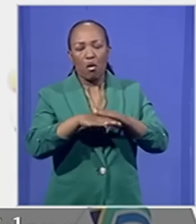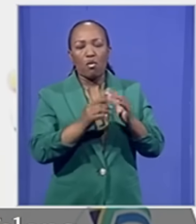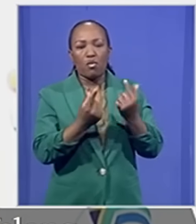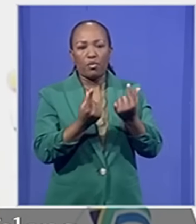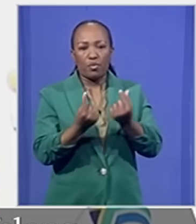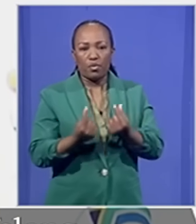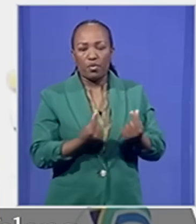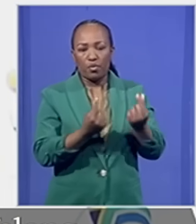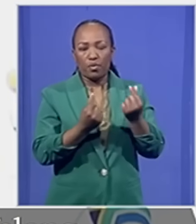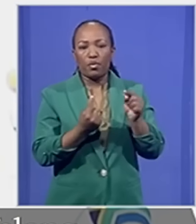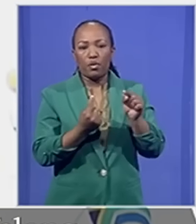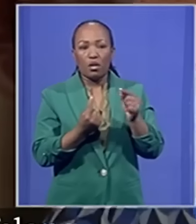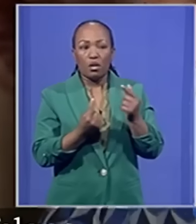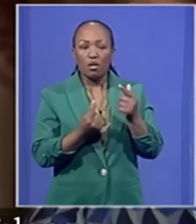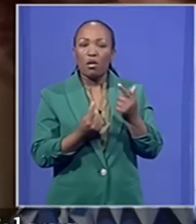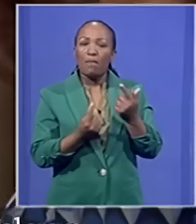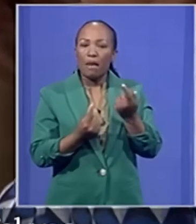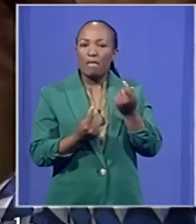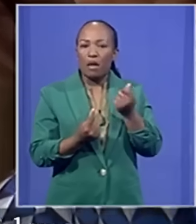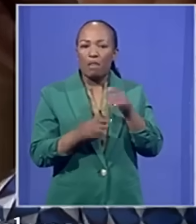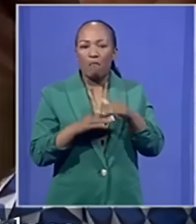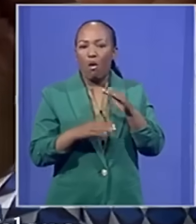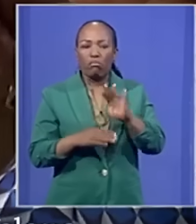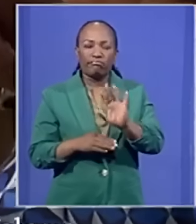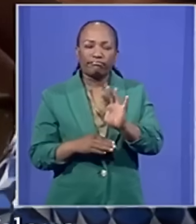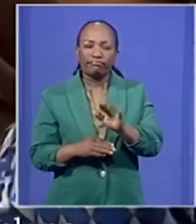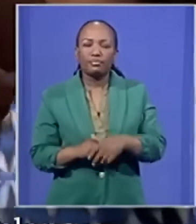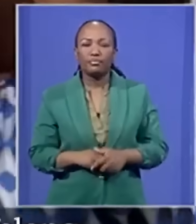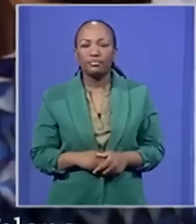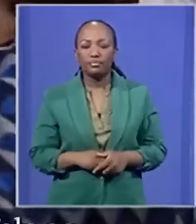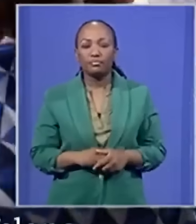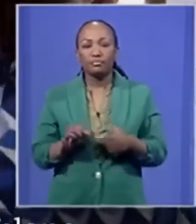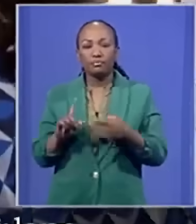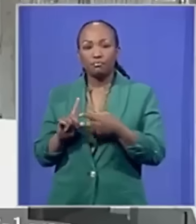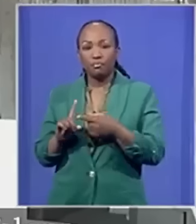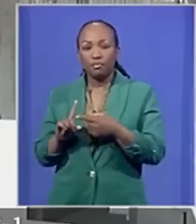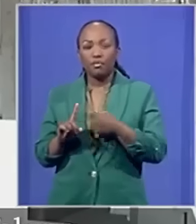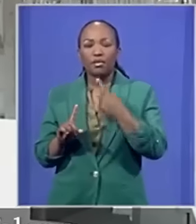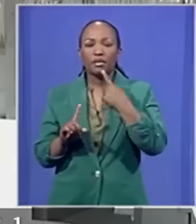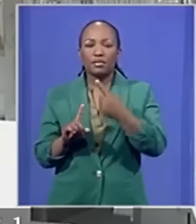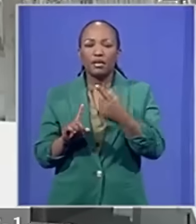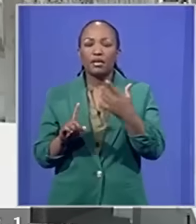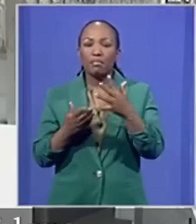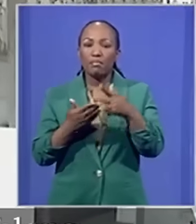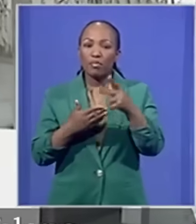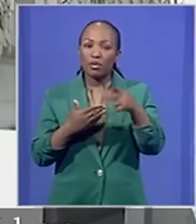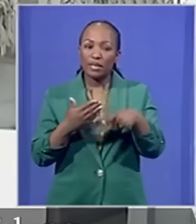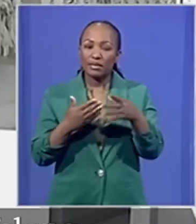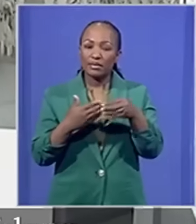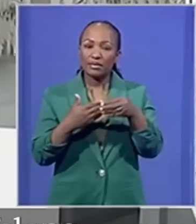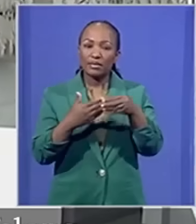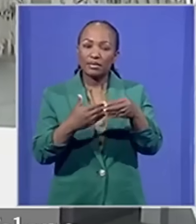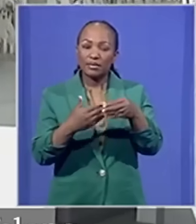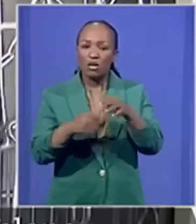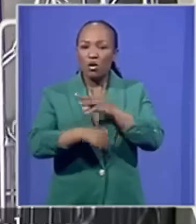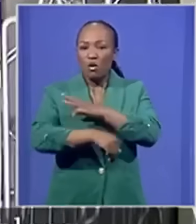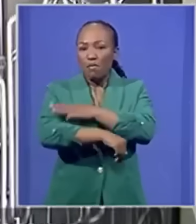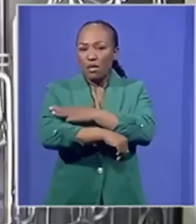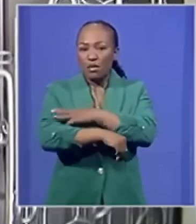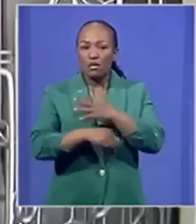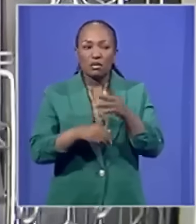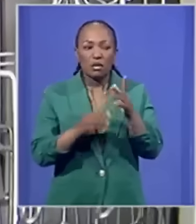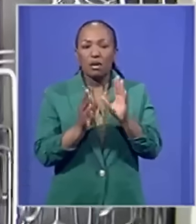with less that we have. Zikalala o boleletse gore batsamaisi ba diprojeke mo lefapheng la gagwe ga ba tsene